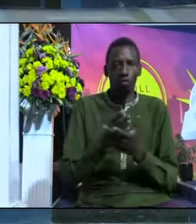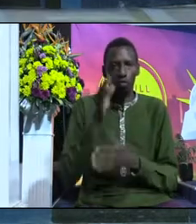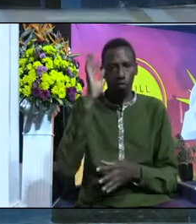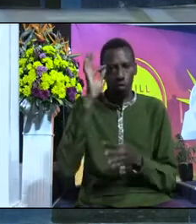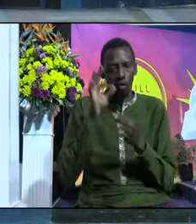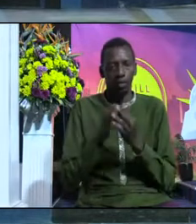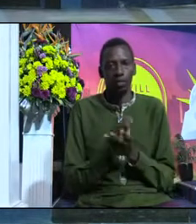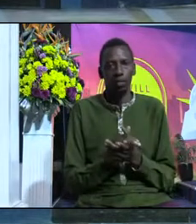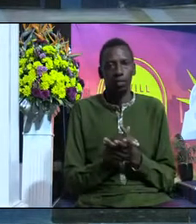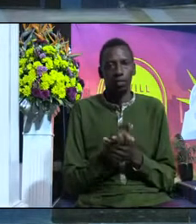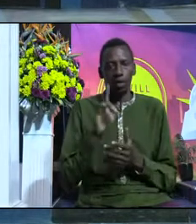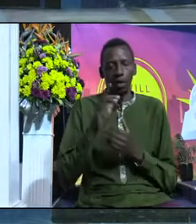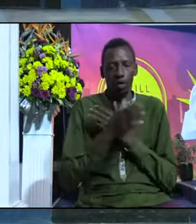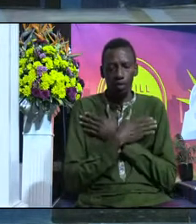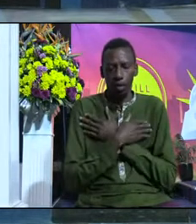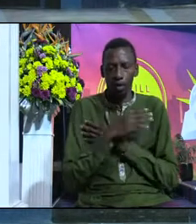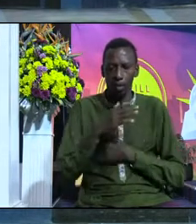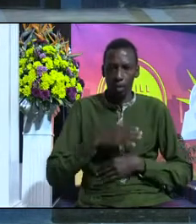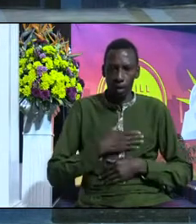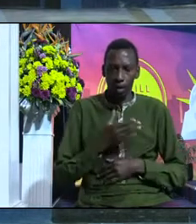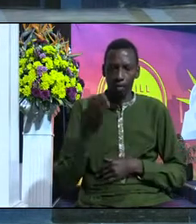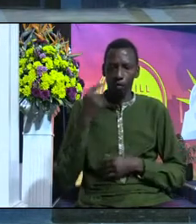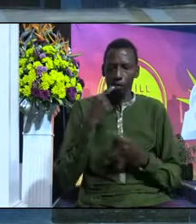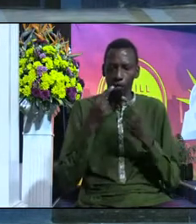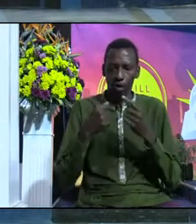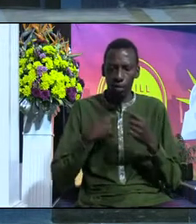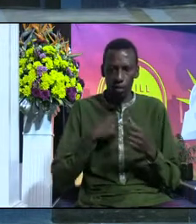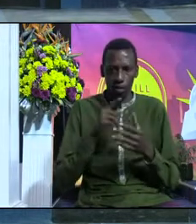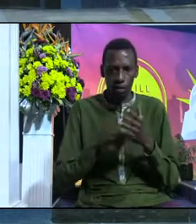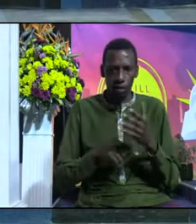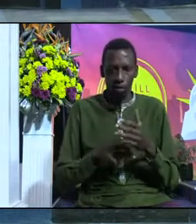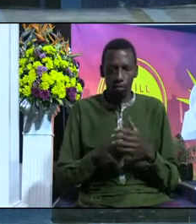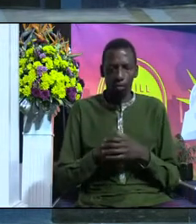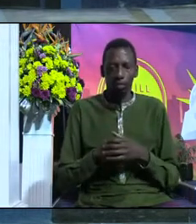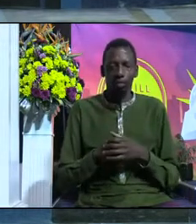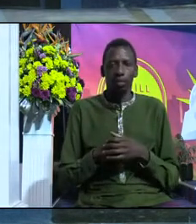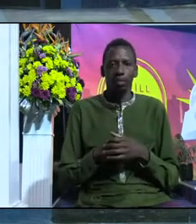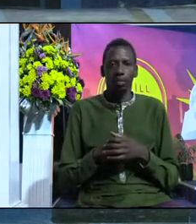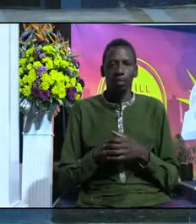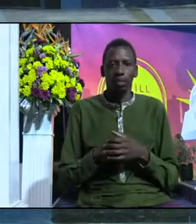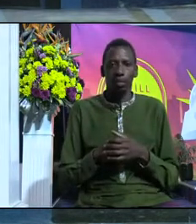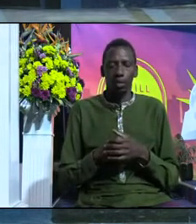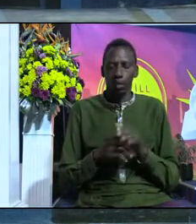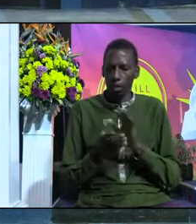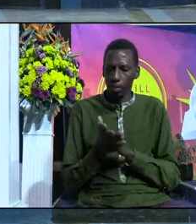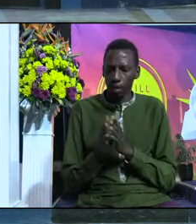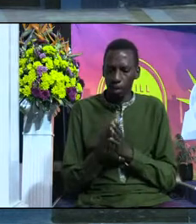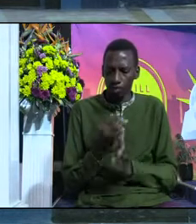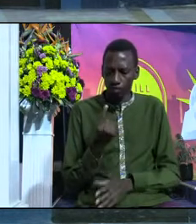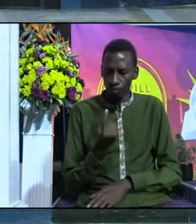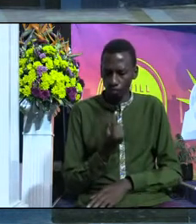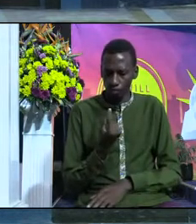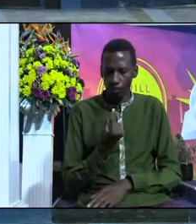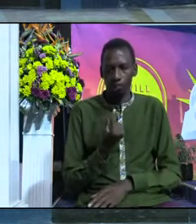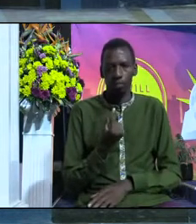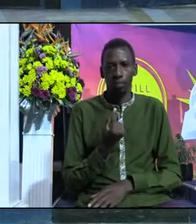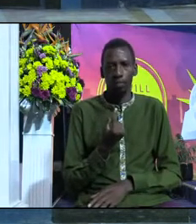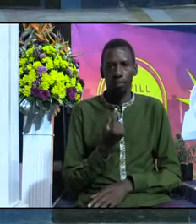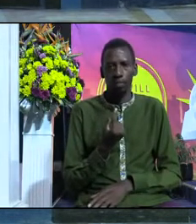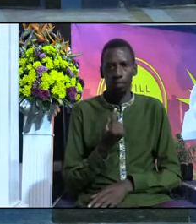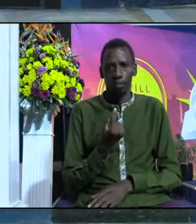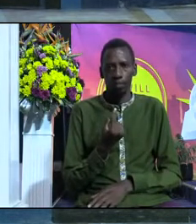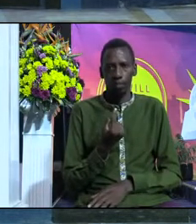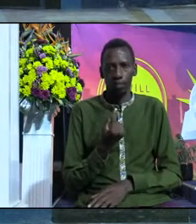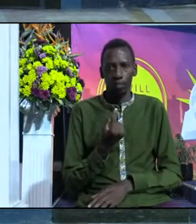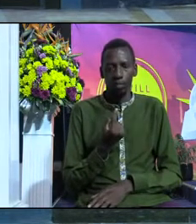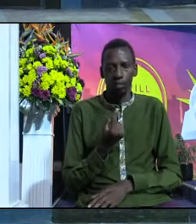one friend who told me as I wind down that it gets lonely. It gets really lonely.